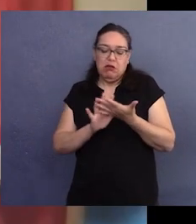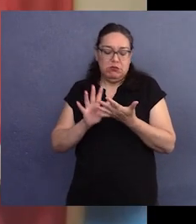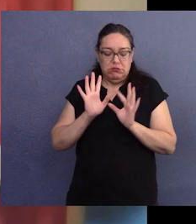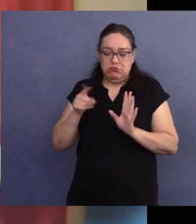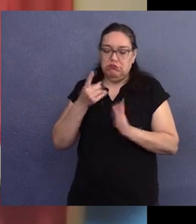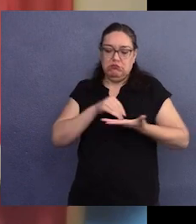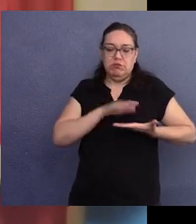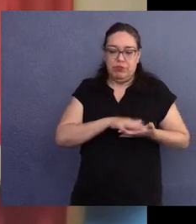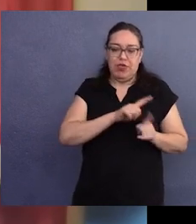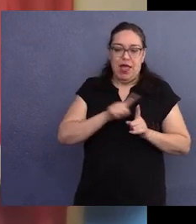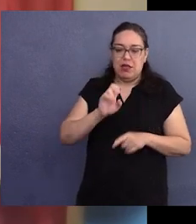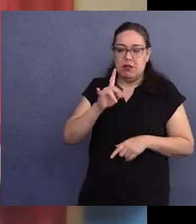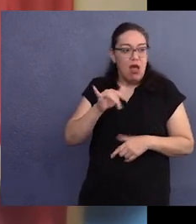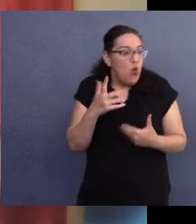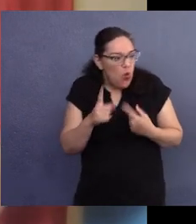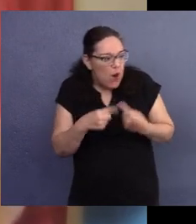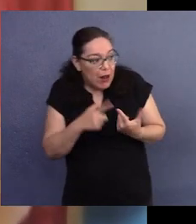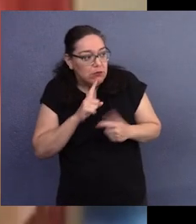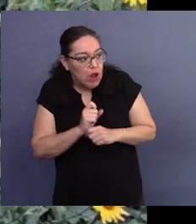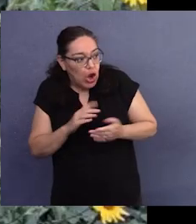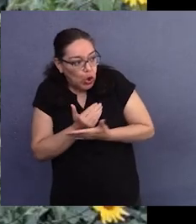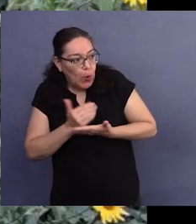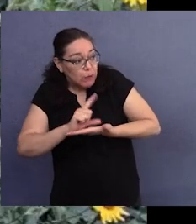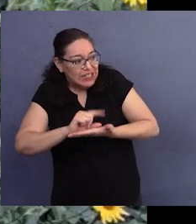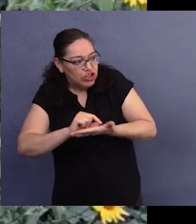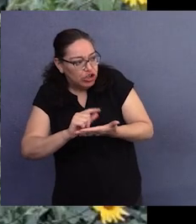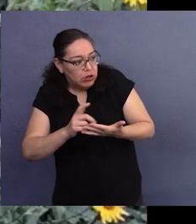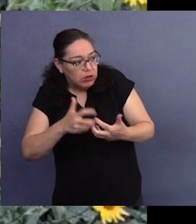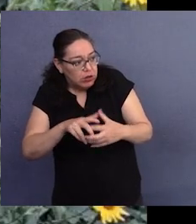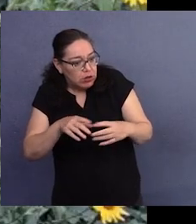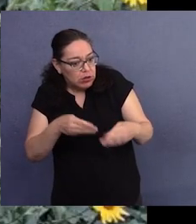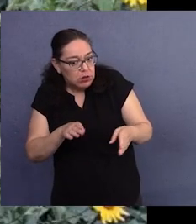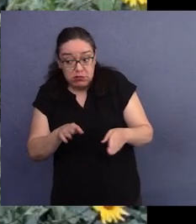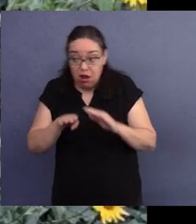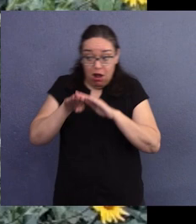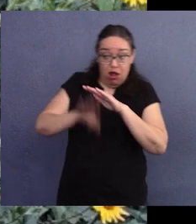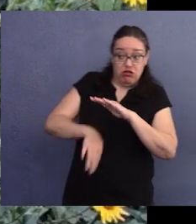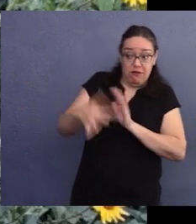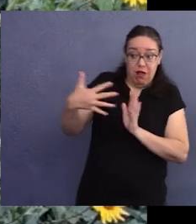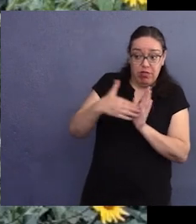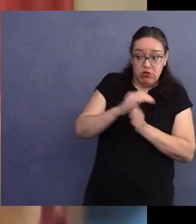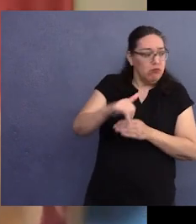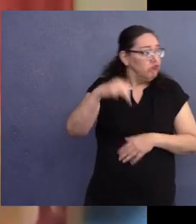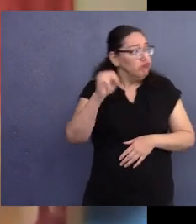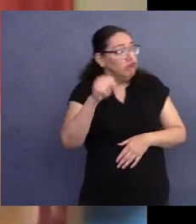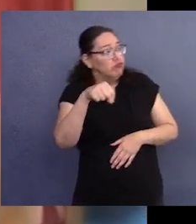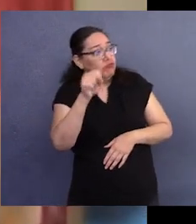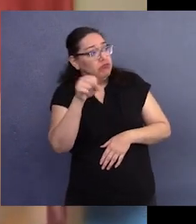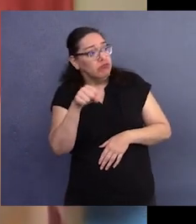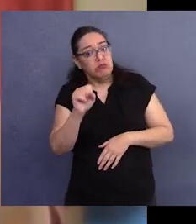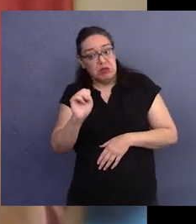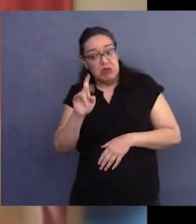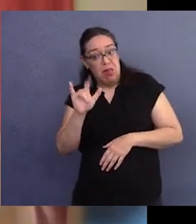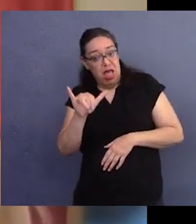a printer, like a new printer? That would, Is it under $5,000? yes,